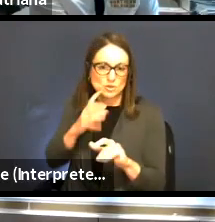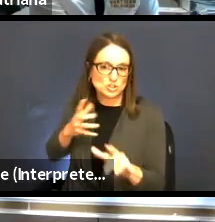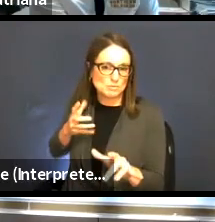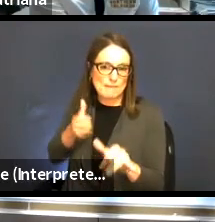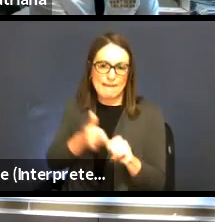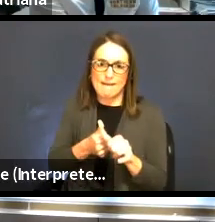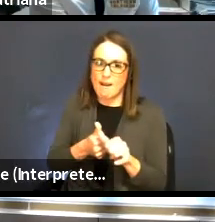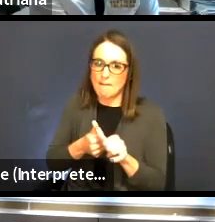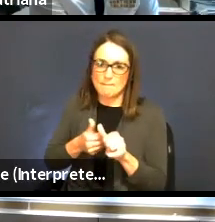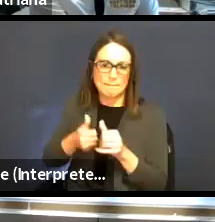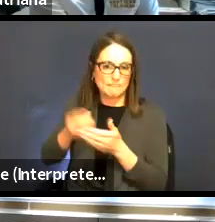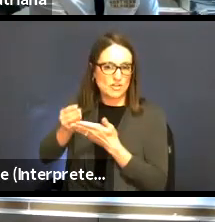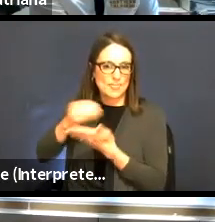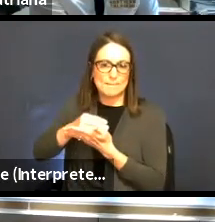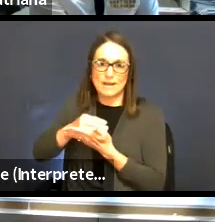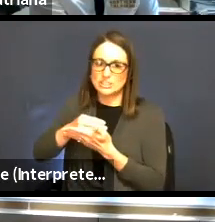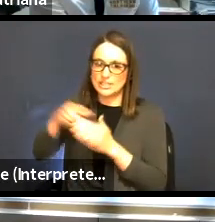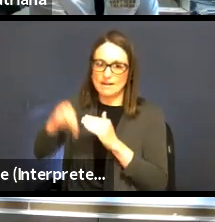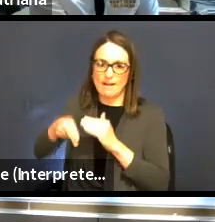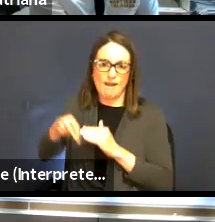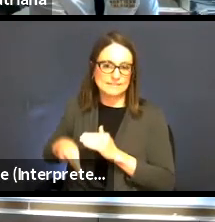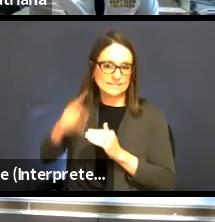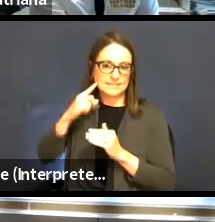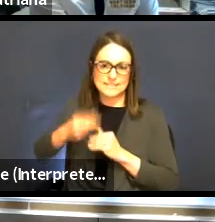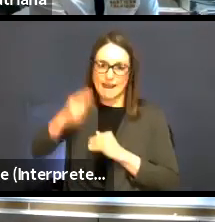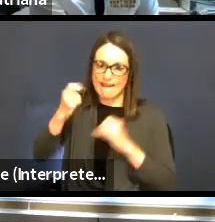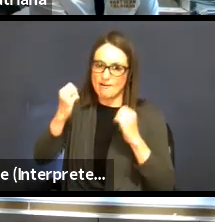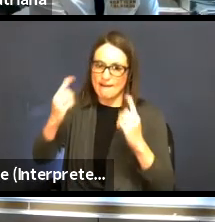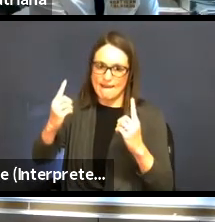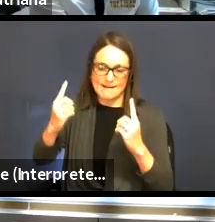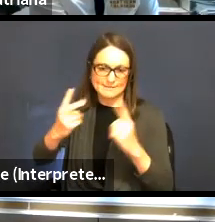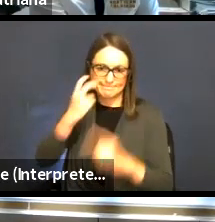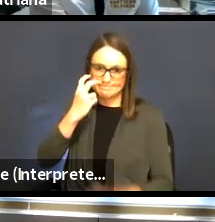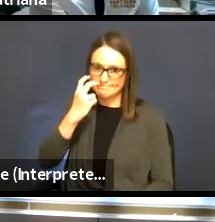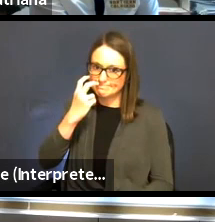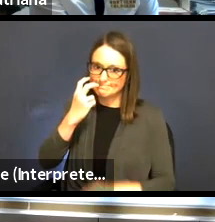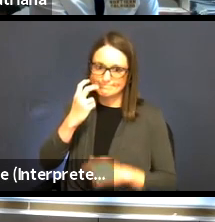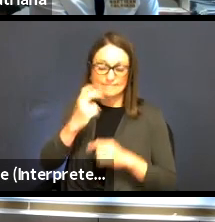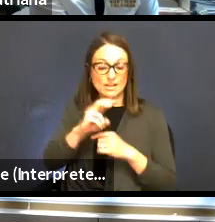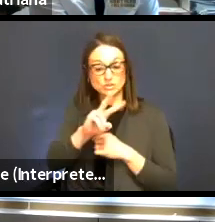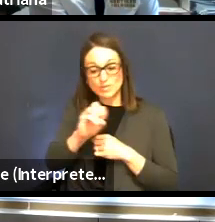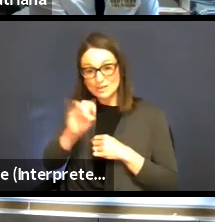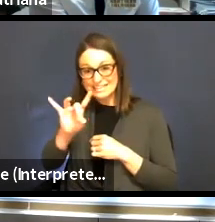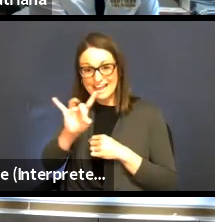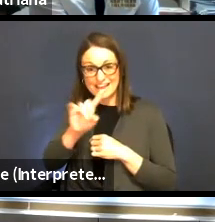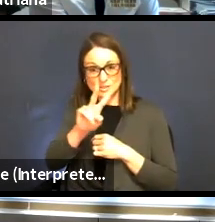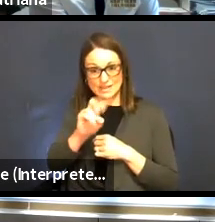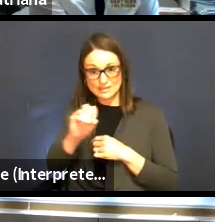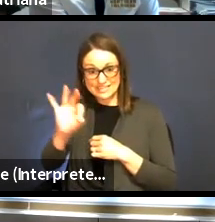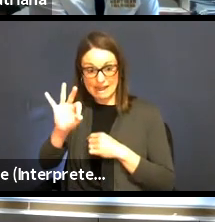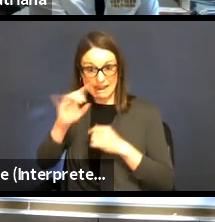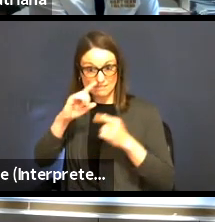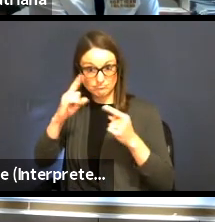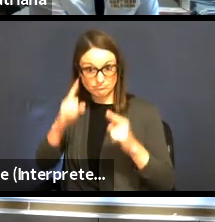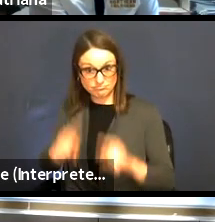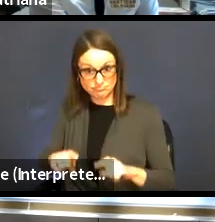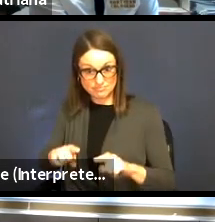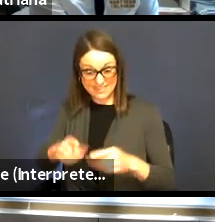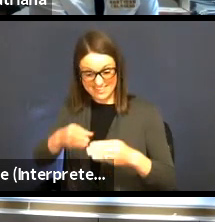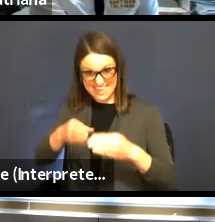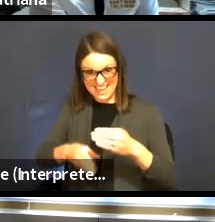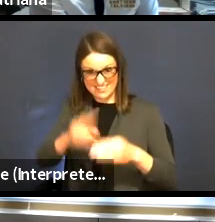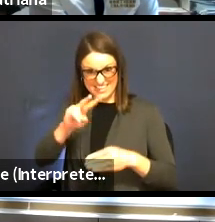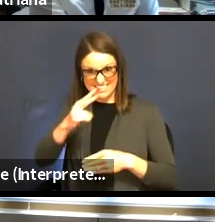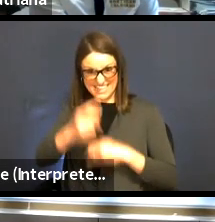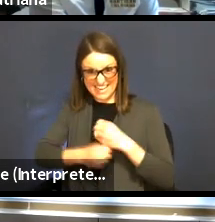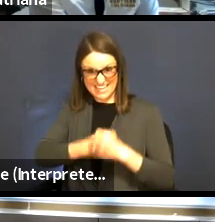cuts that they made to higher ed. And even, you know, in the 08-09, what happened was at the end of the second year, the